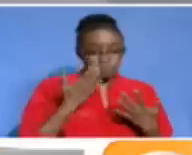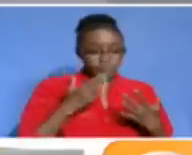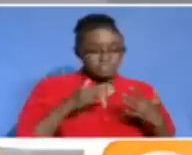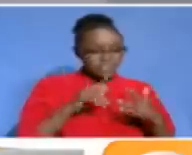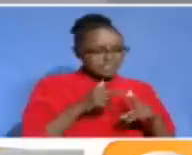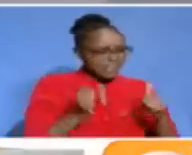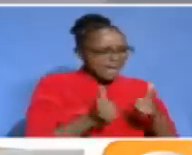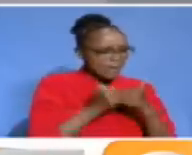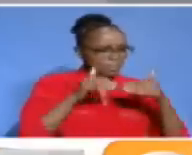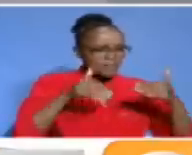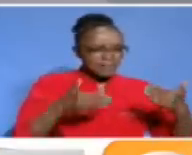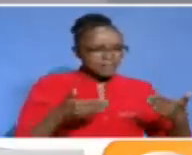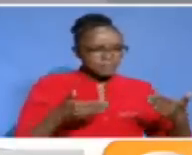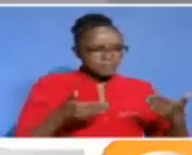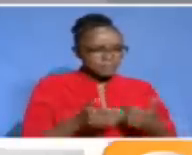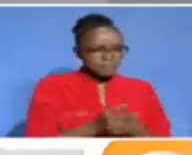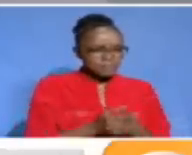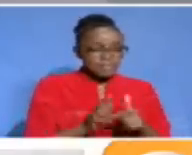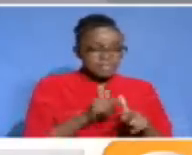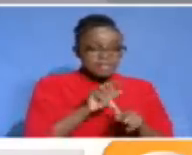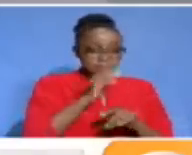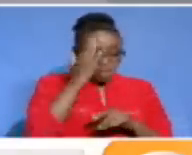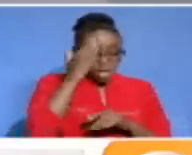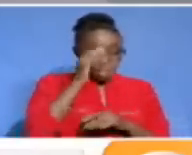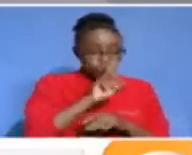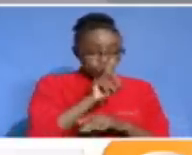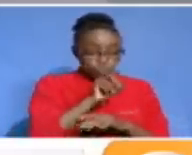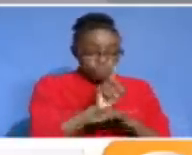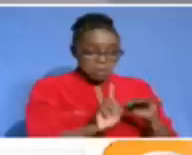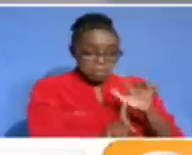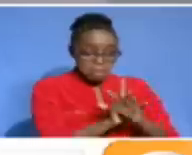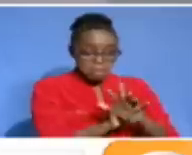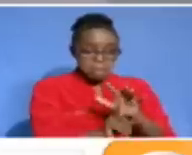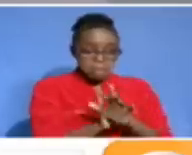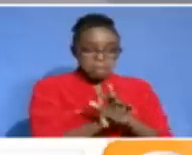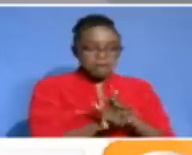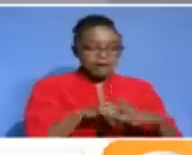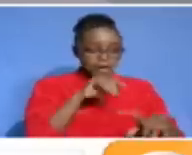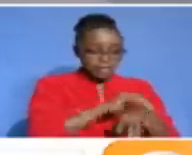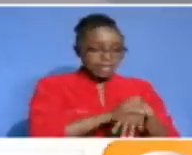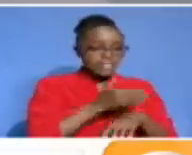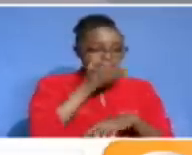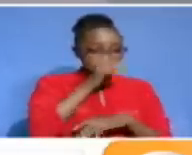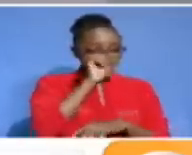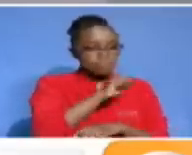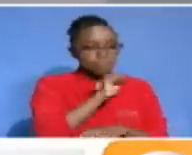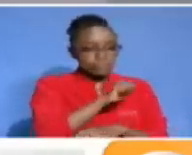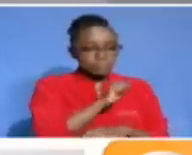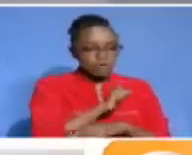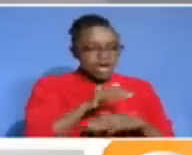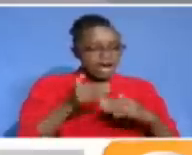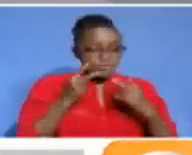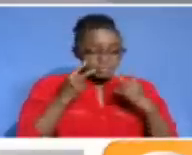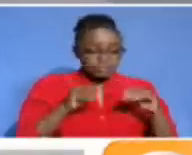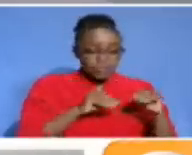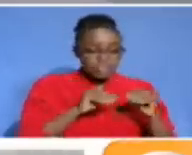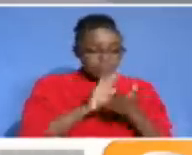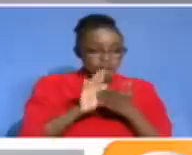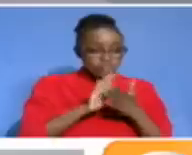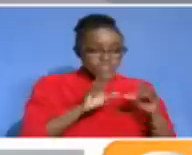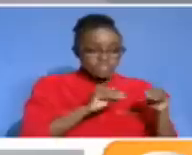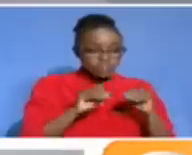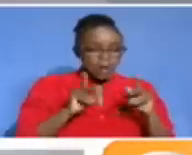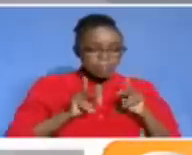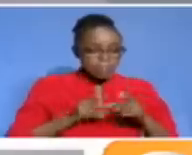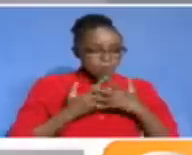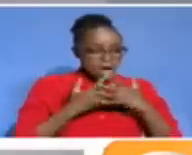it happen? I'm sure they'll question themselves. Yeah. And they will find answers. And you can see how swift they have moved. Mm-hmm. Now, people have been